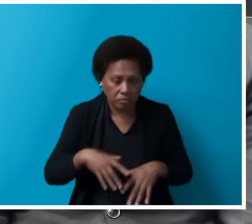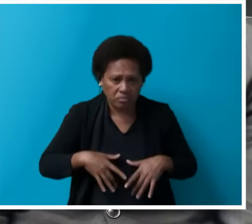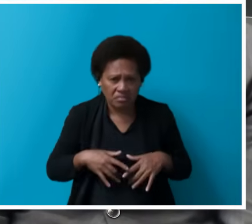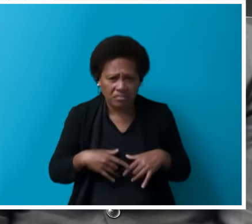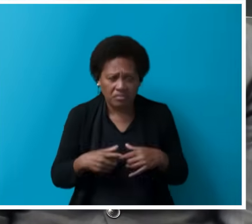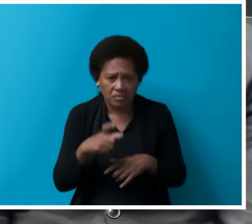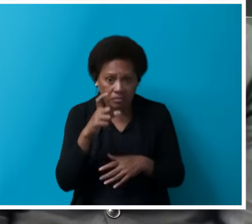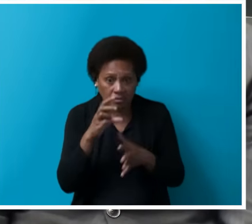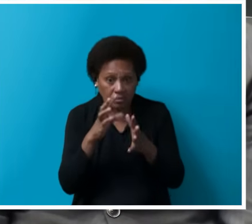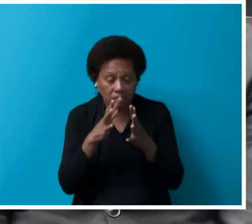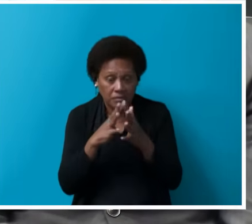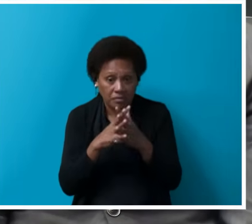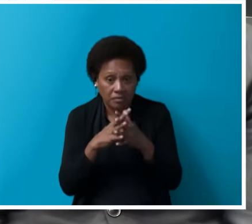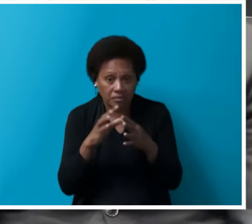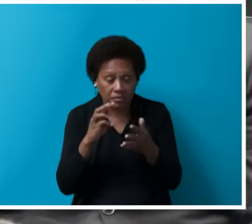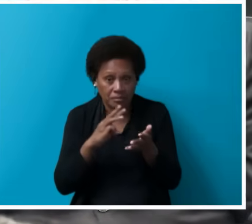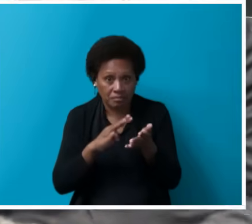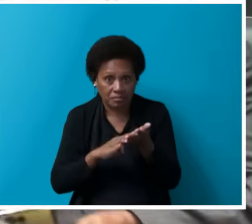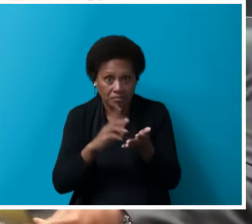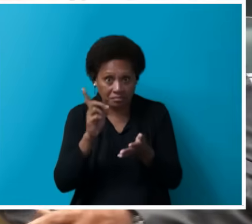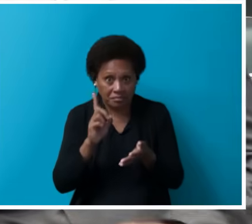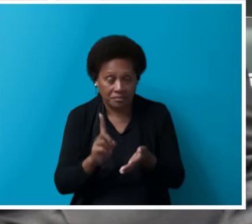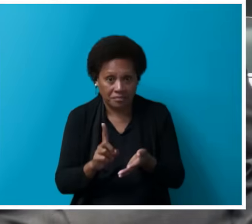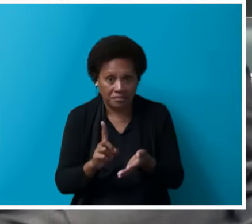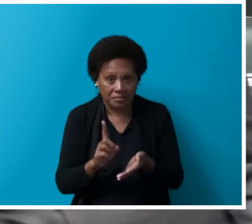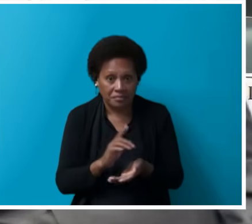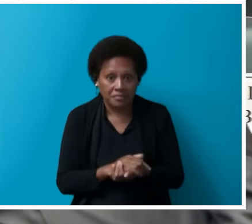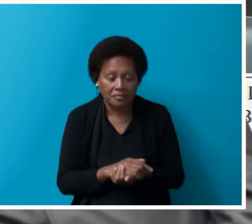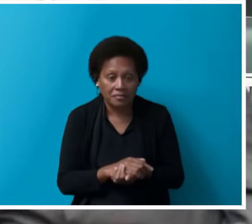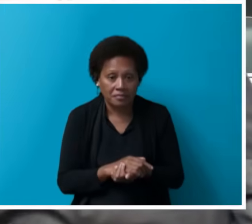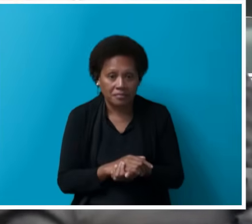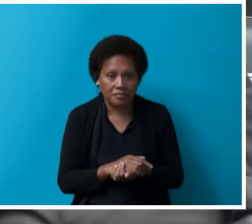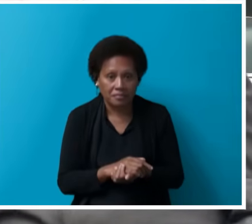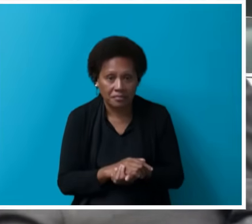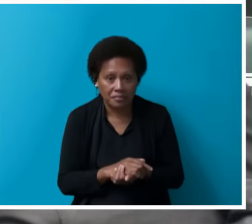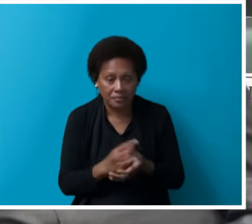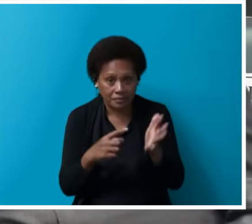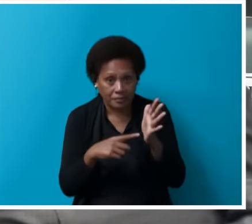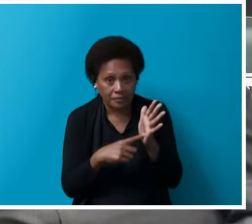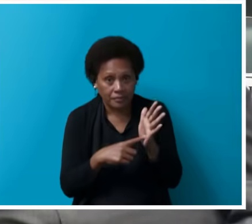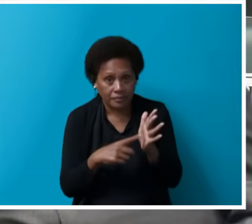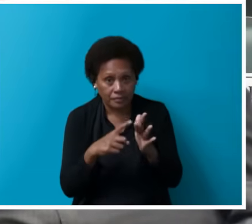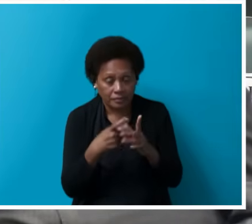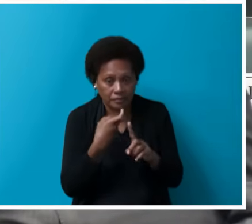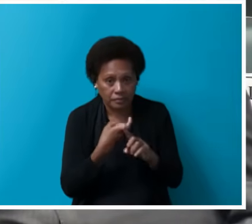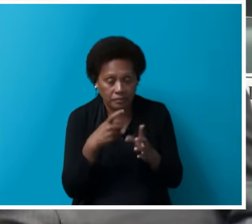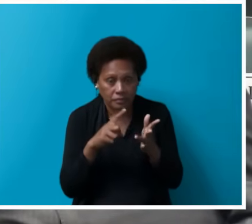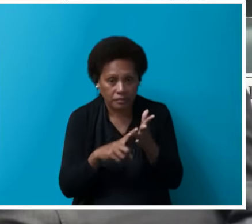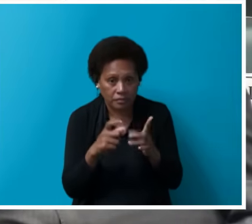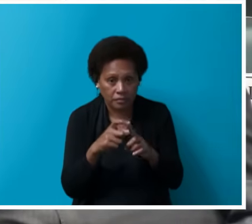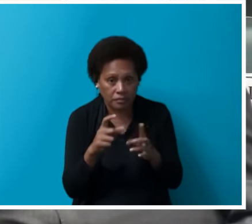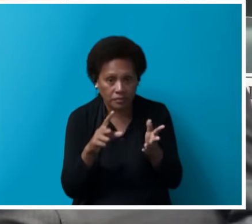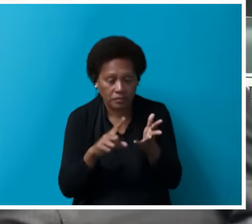hospital today. I know Honorable Tikunduandua brought a picture of broken